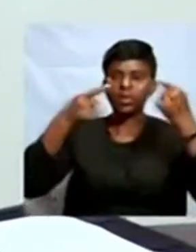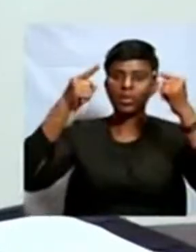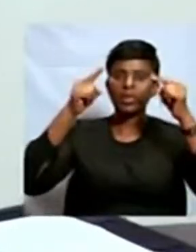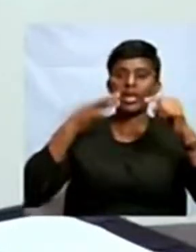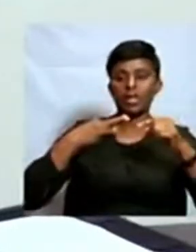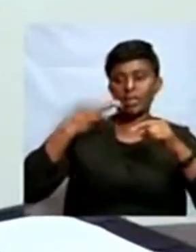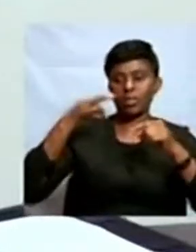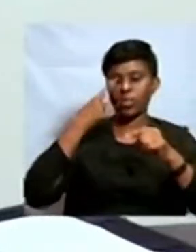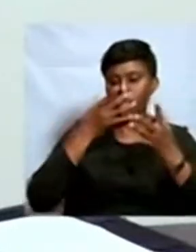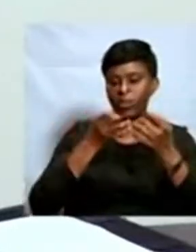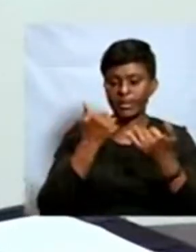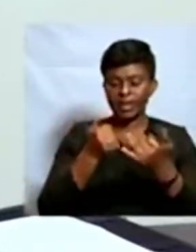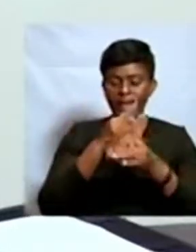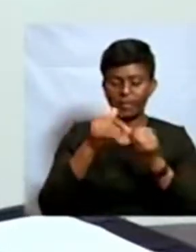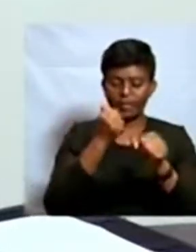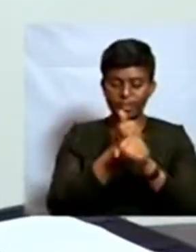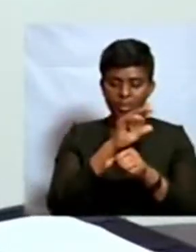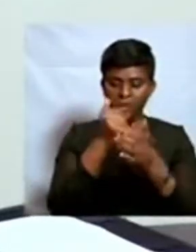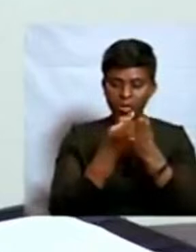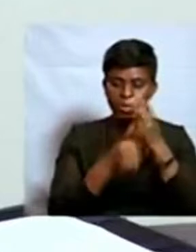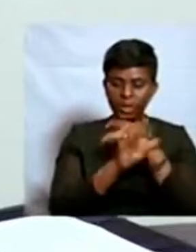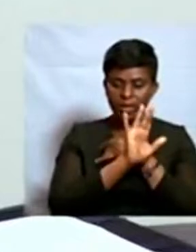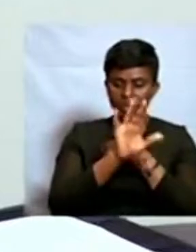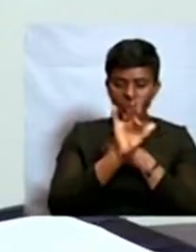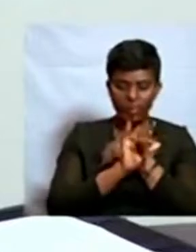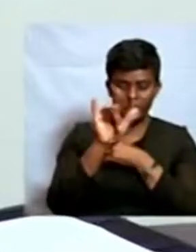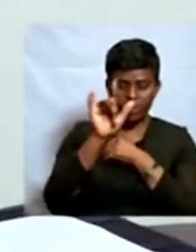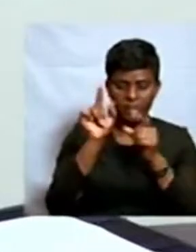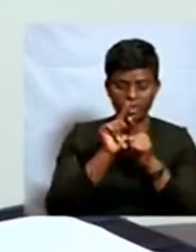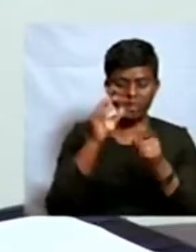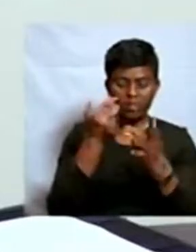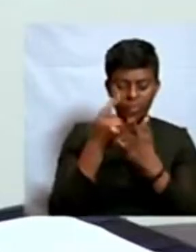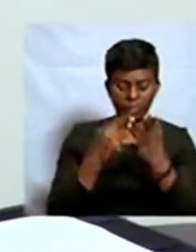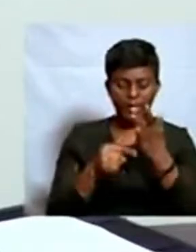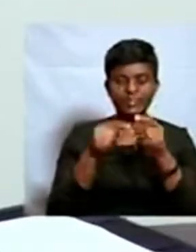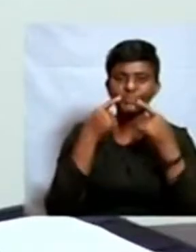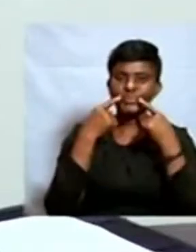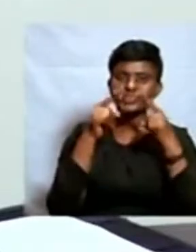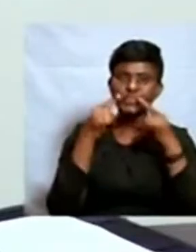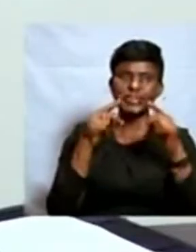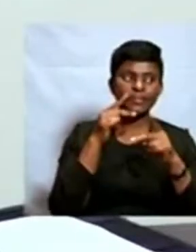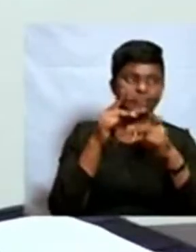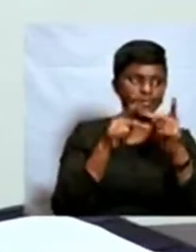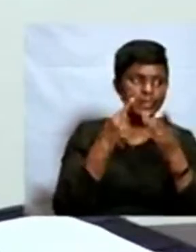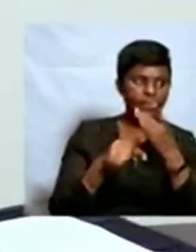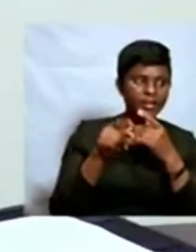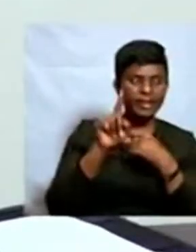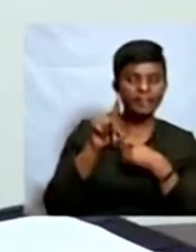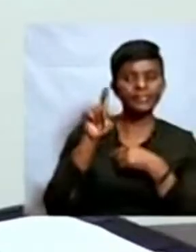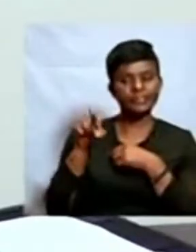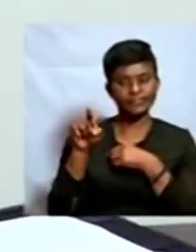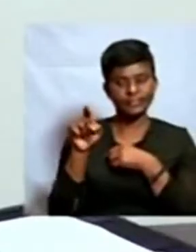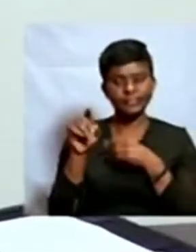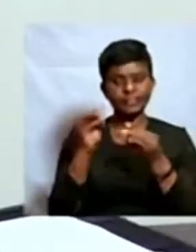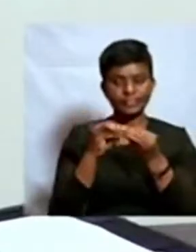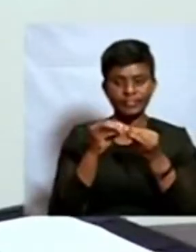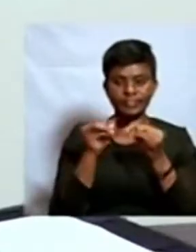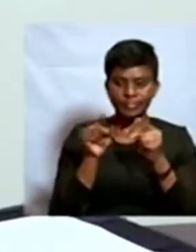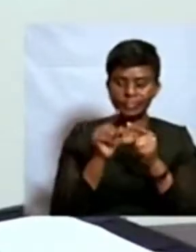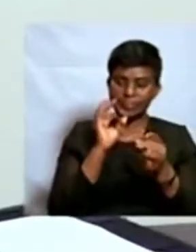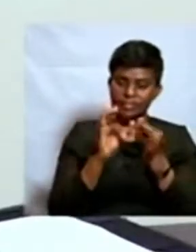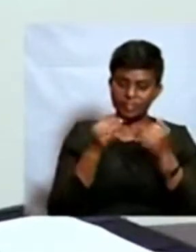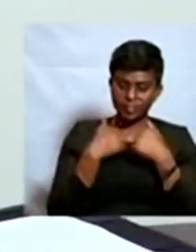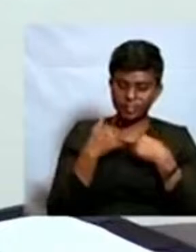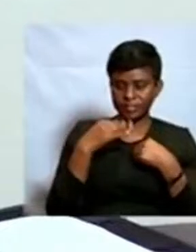want to establish these aerodromes, as well as the notification processes that are required. And if